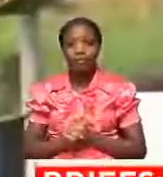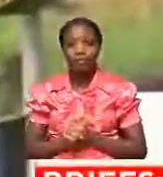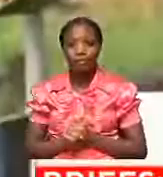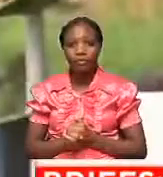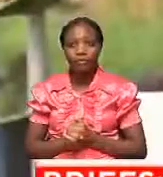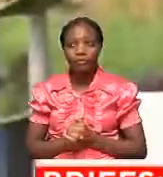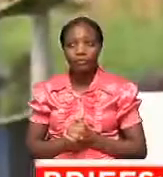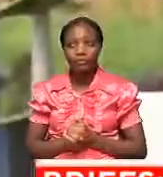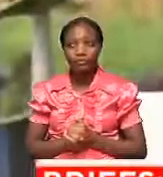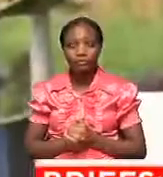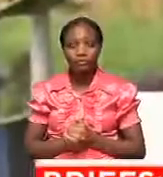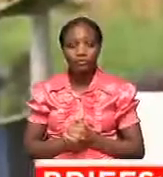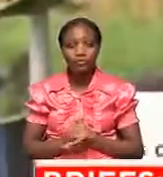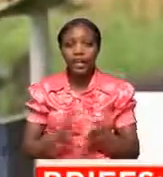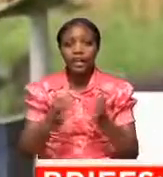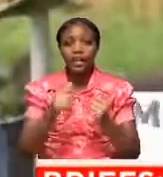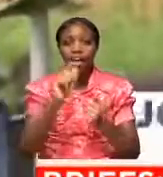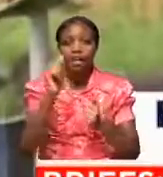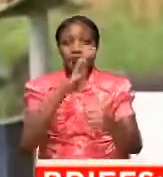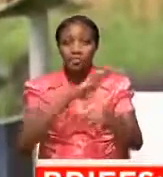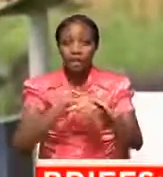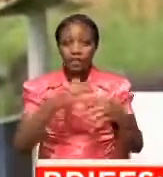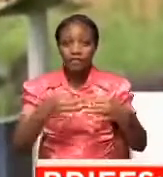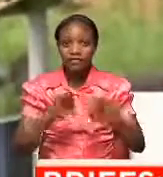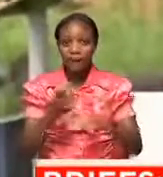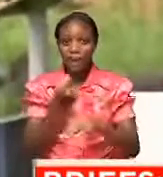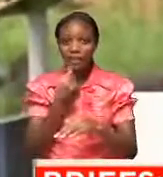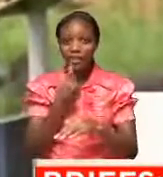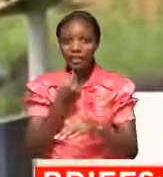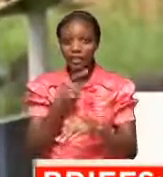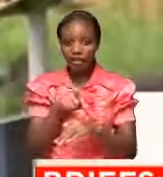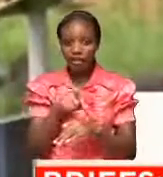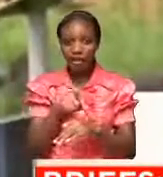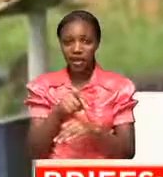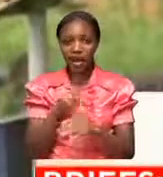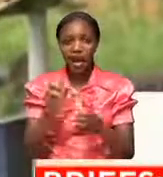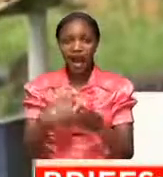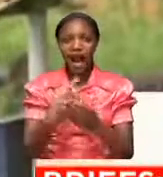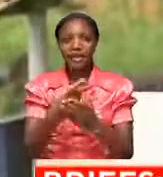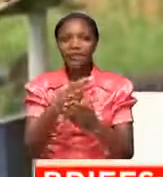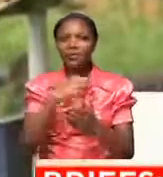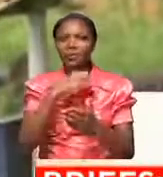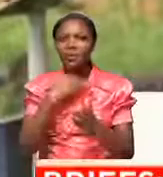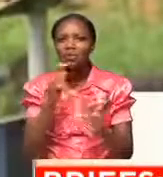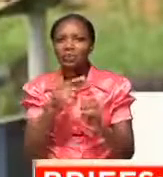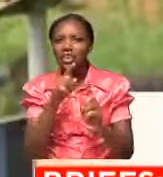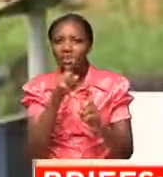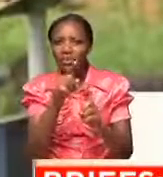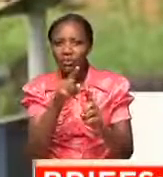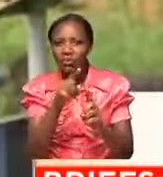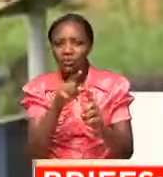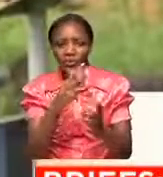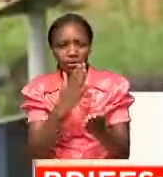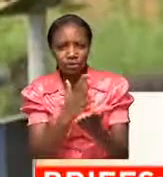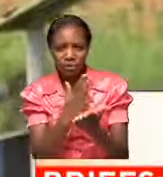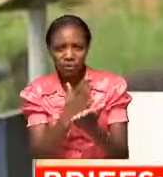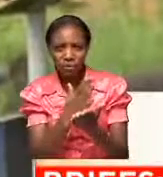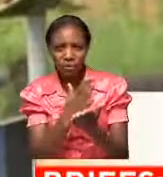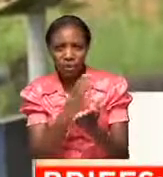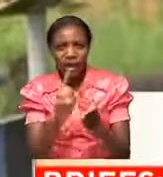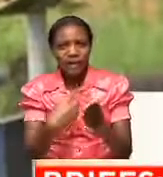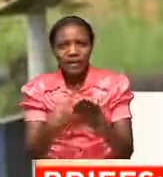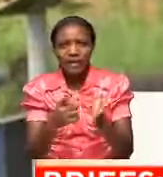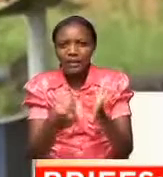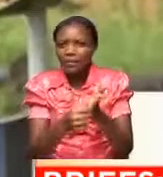coronavirus. Wewe uletewa matibabu hapa mtaani kwako, upimwe, pia wasuwasua. Ni uzembe